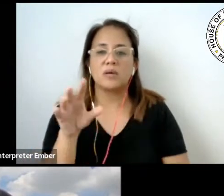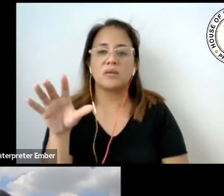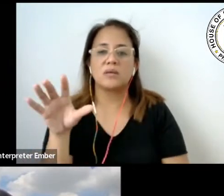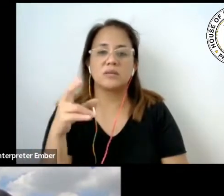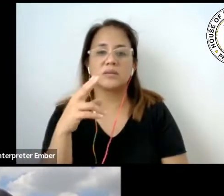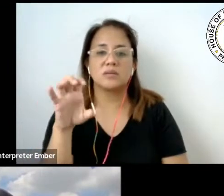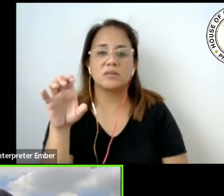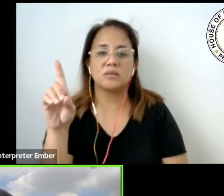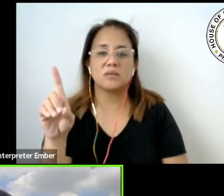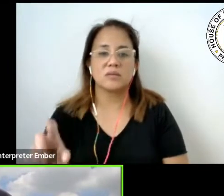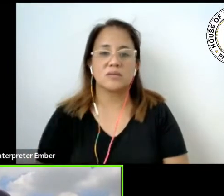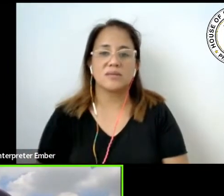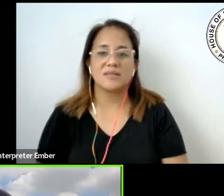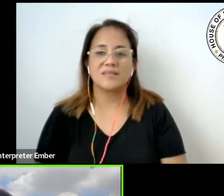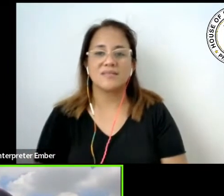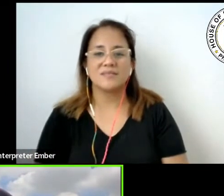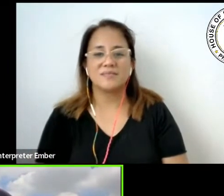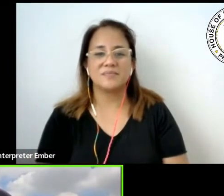Ched.